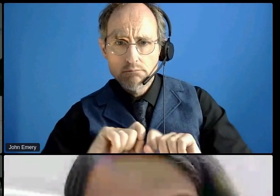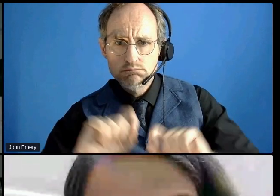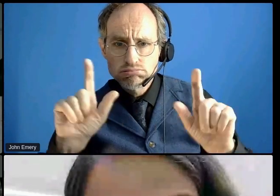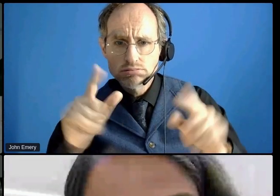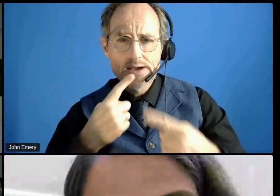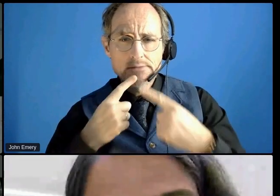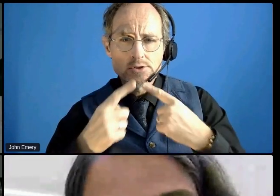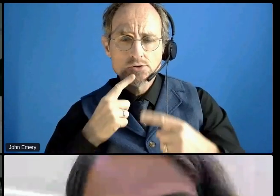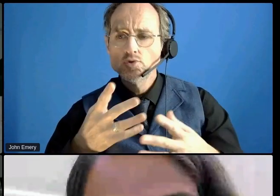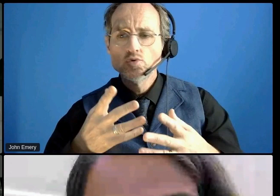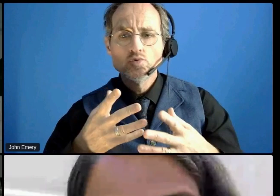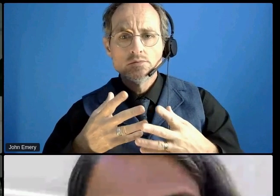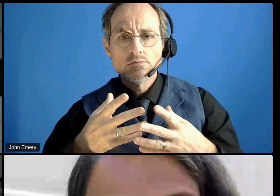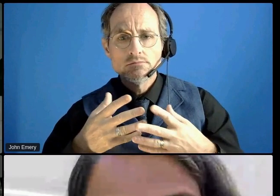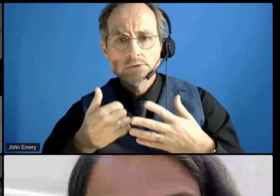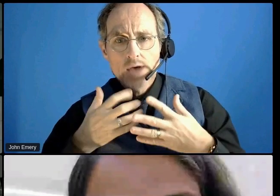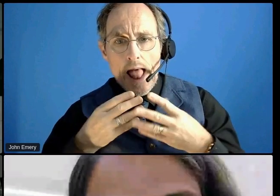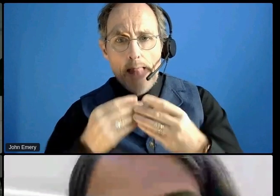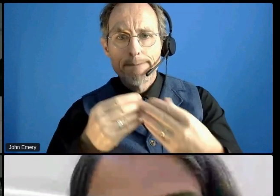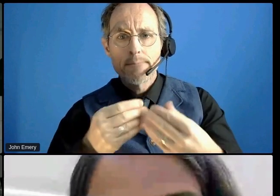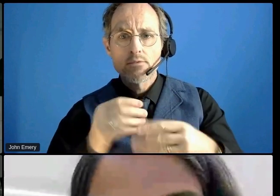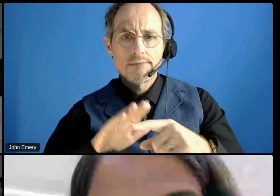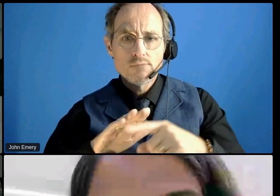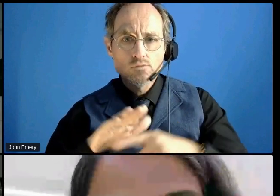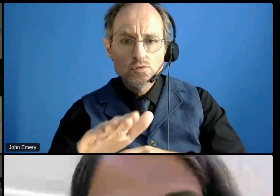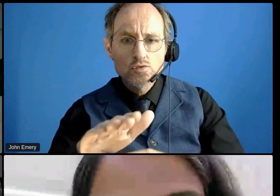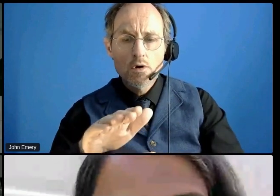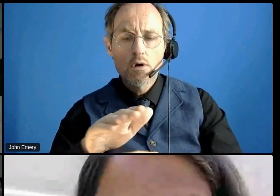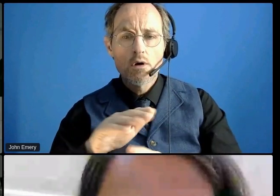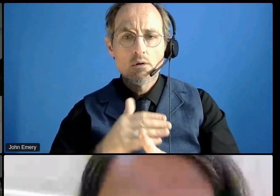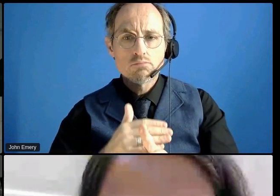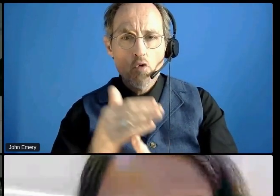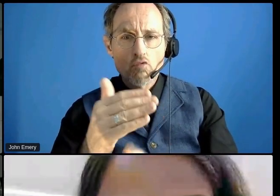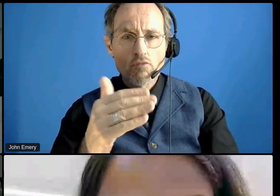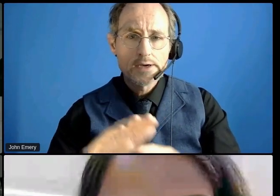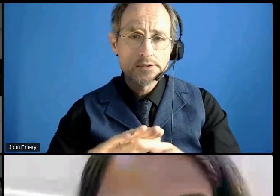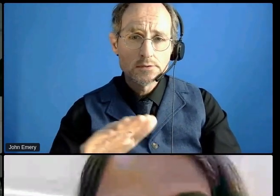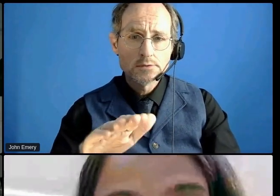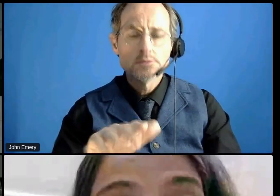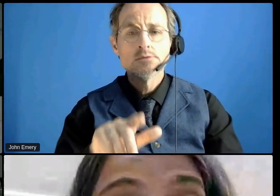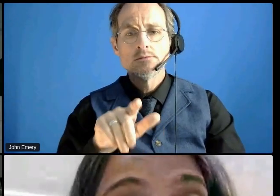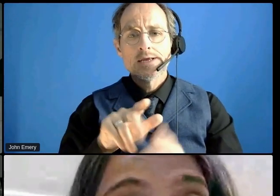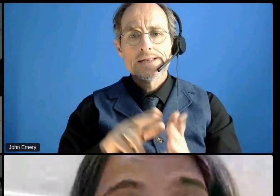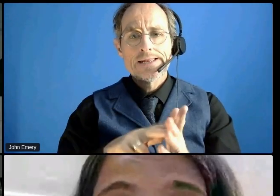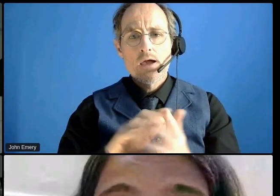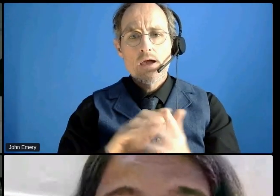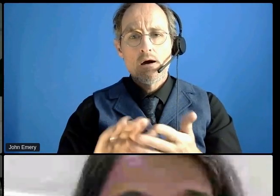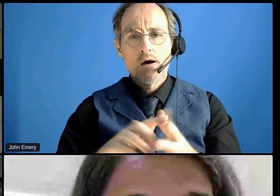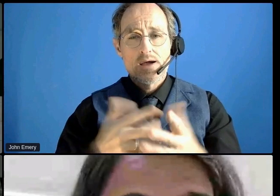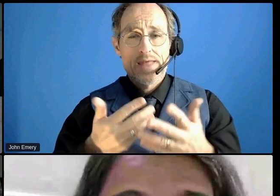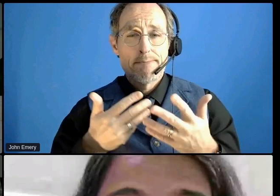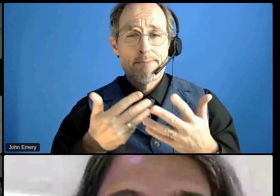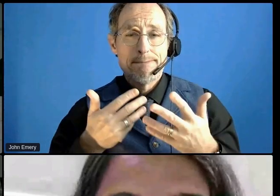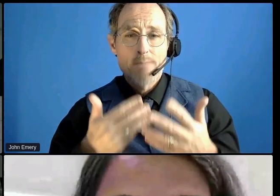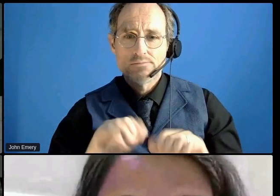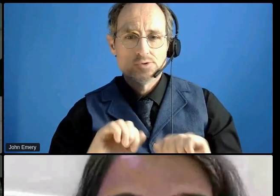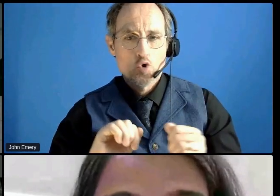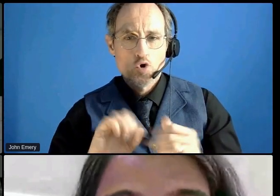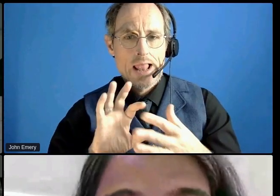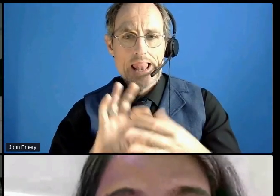Yeah, so the way we are trying to do is to have the stakeholders of the industry as co-creators.